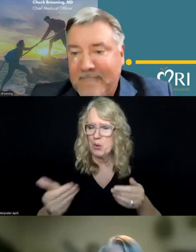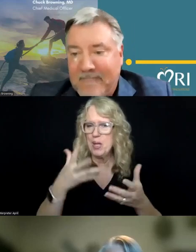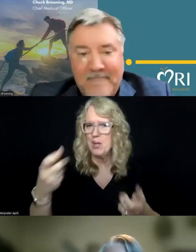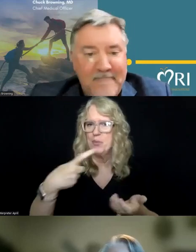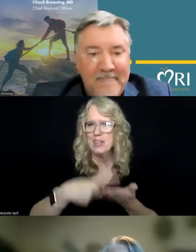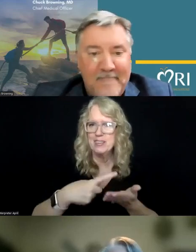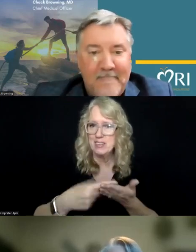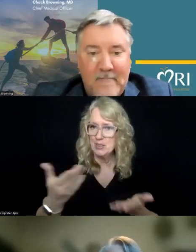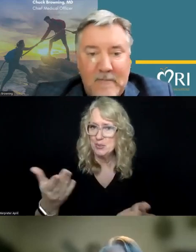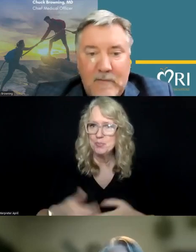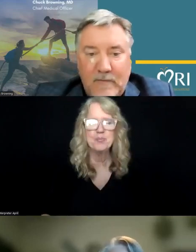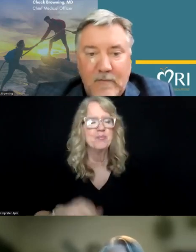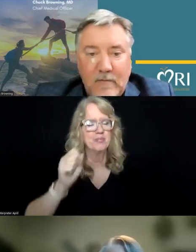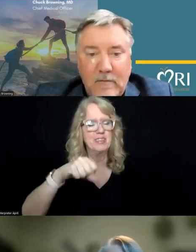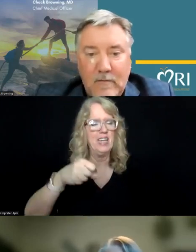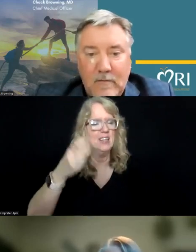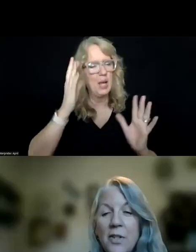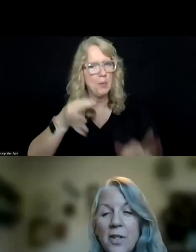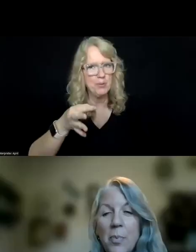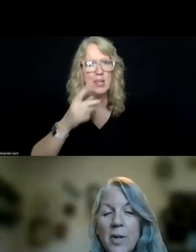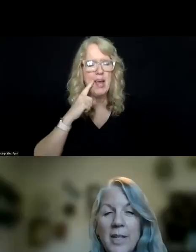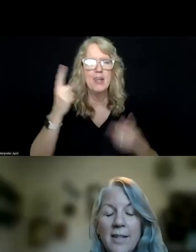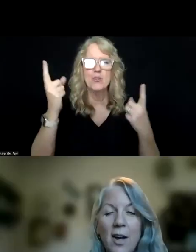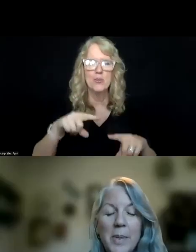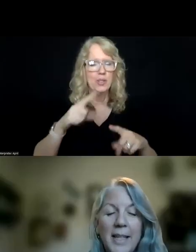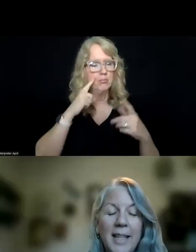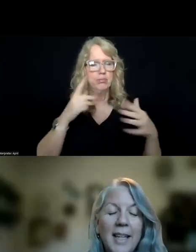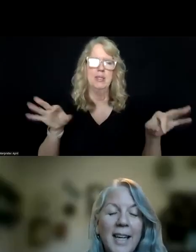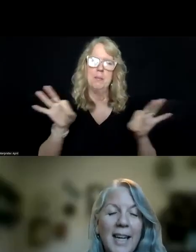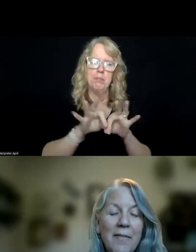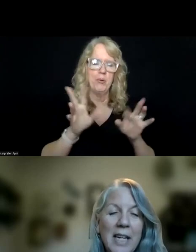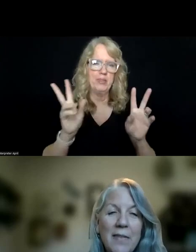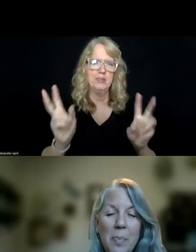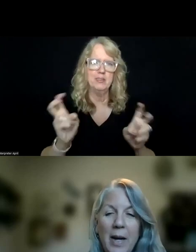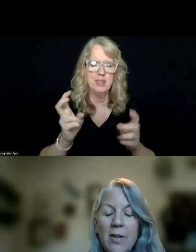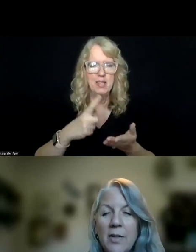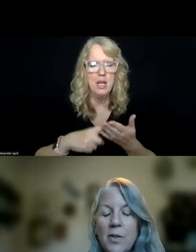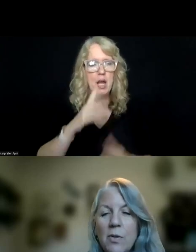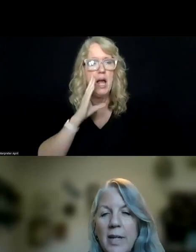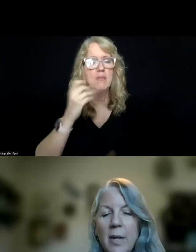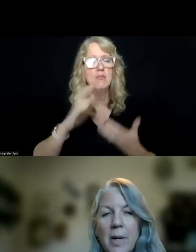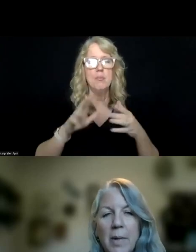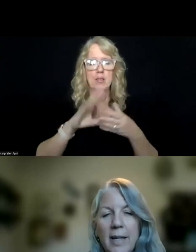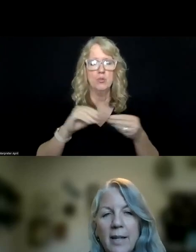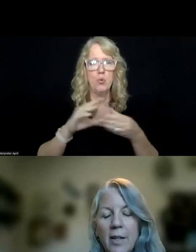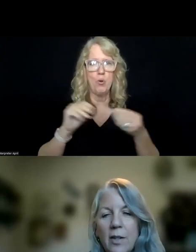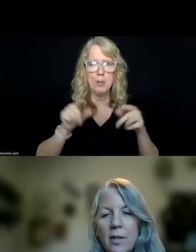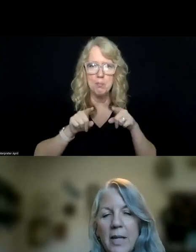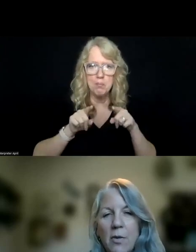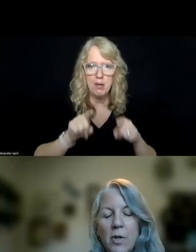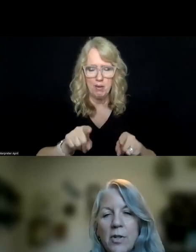them. Yeah, absolutely. And I agree. Such an important topic. And I have kind of a parallel story about